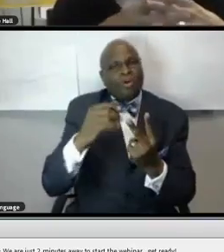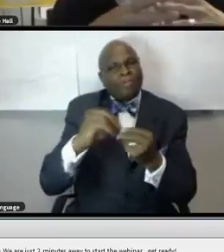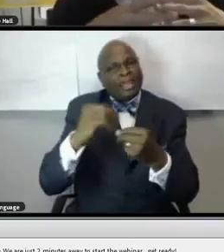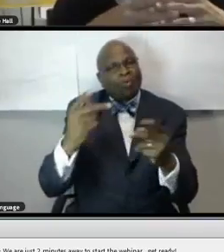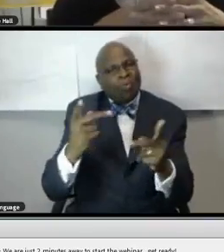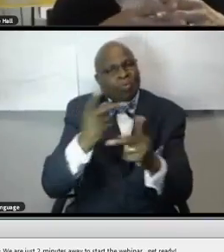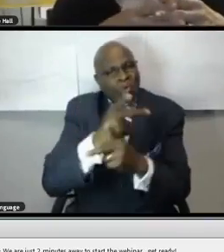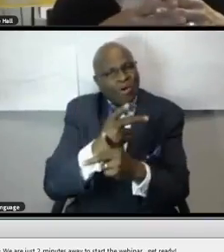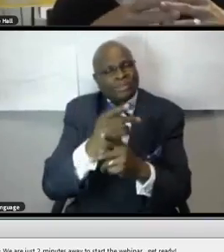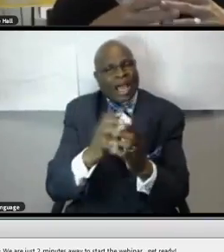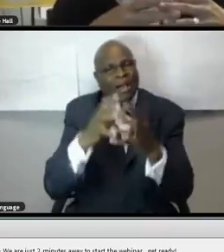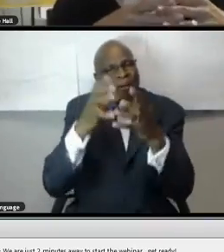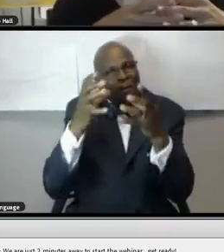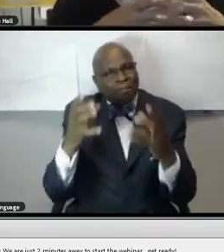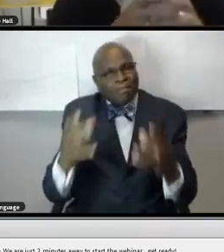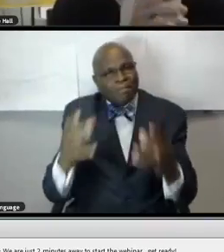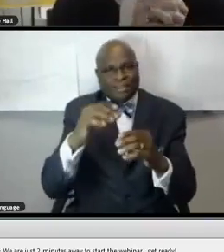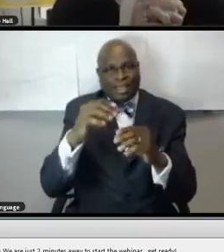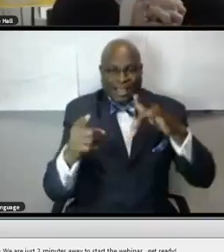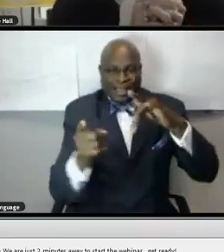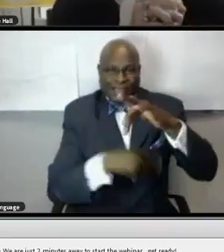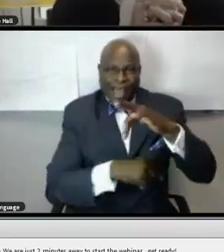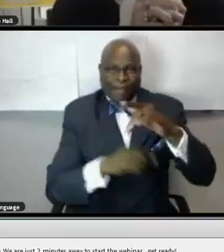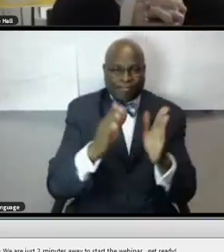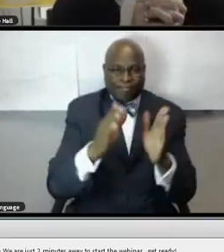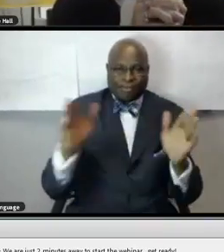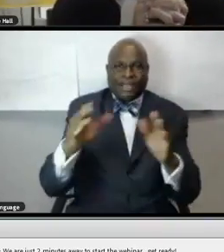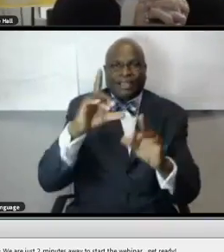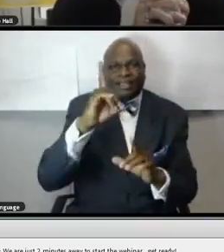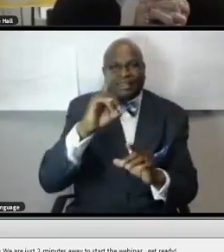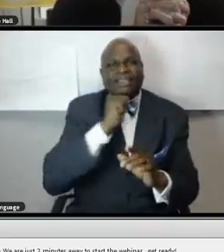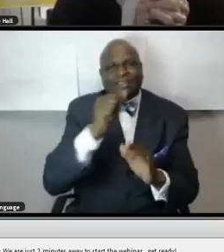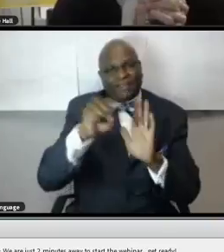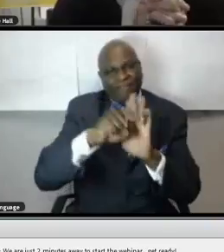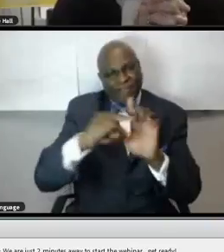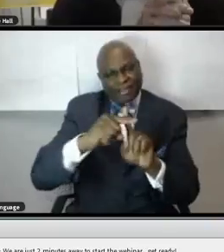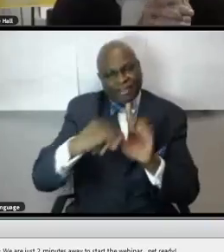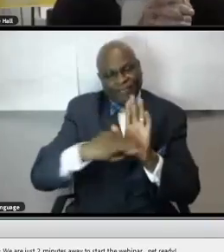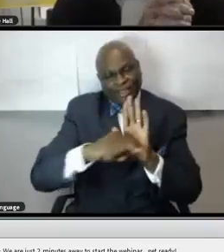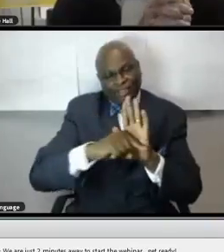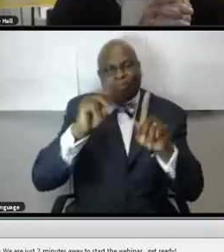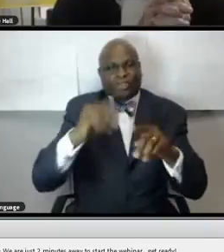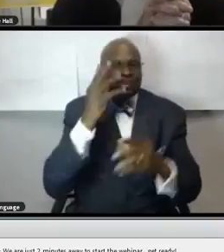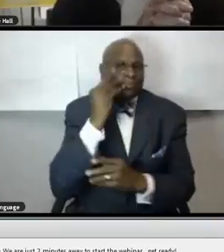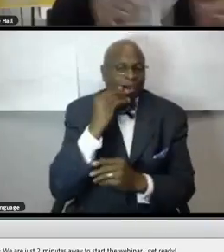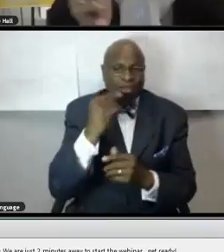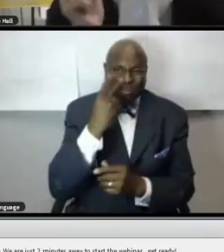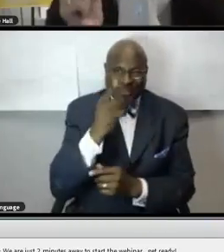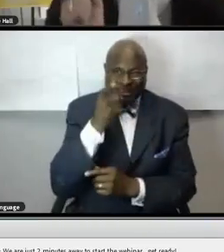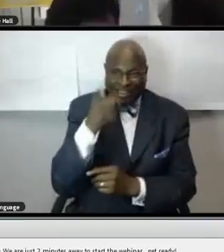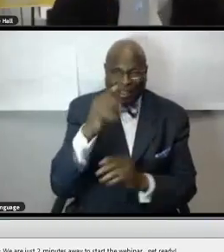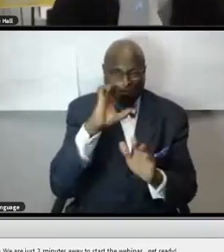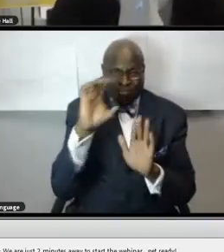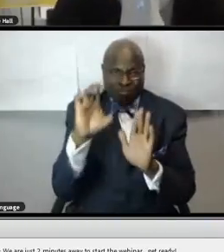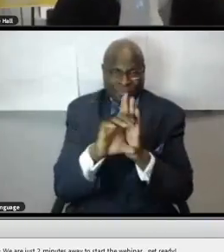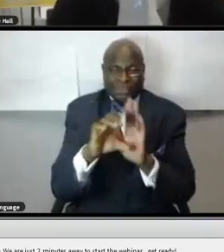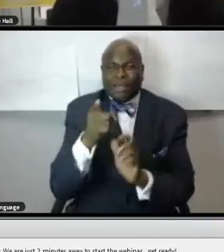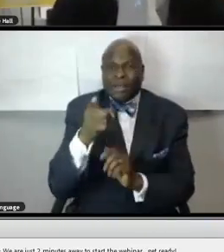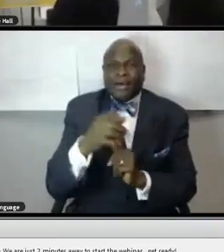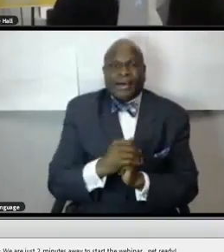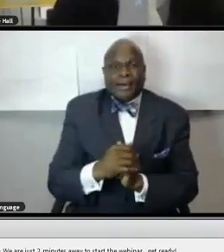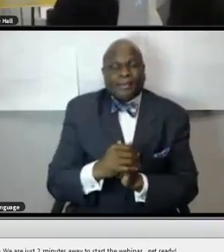compound the degree of gap or disadvantage that an individual experiences. So what you see here is